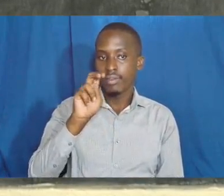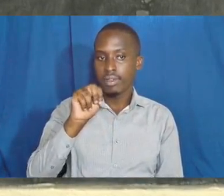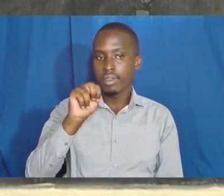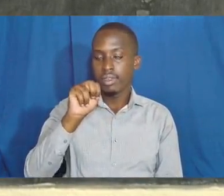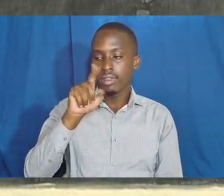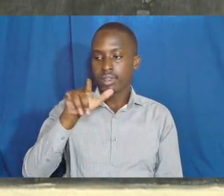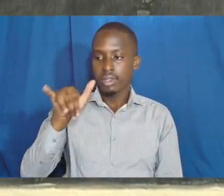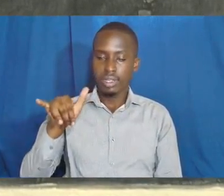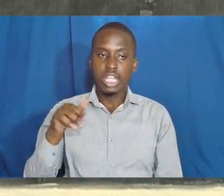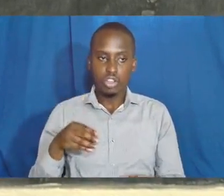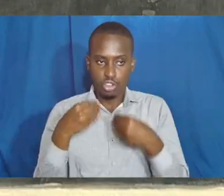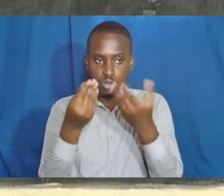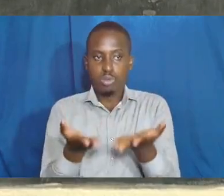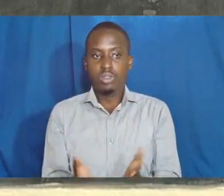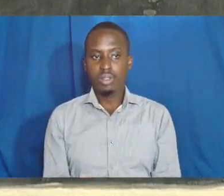distributed.